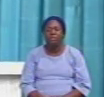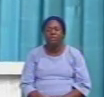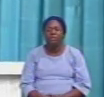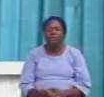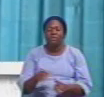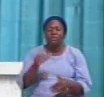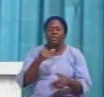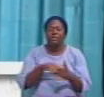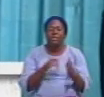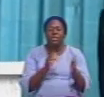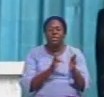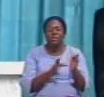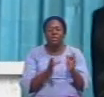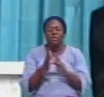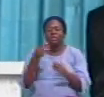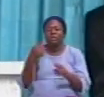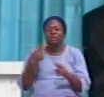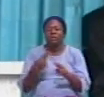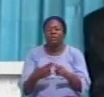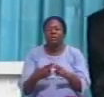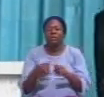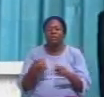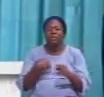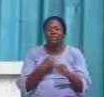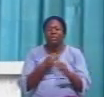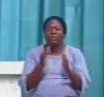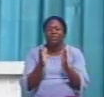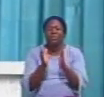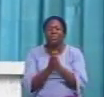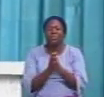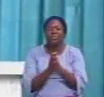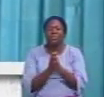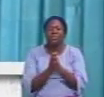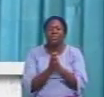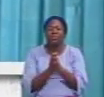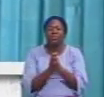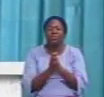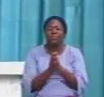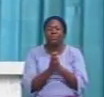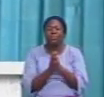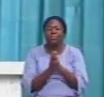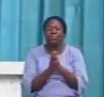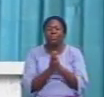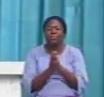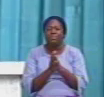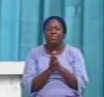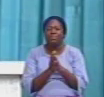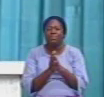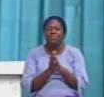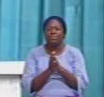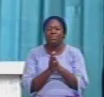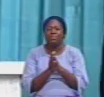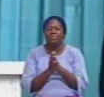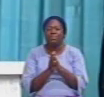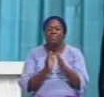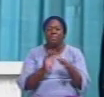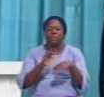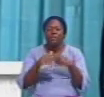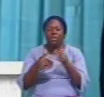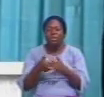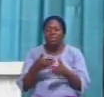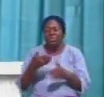In Jesus' name we pray. All things are